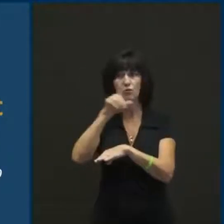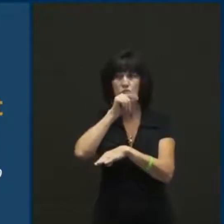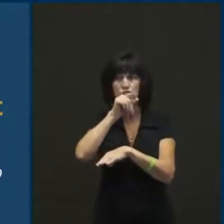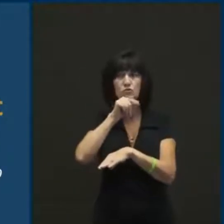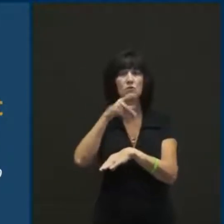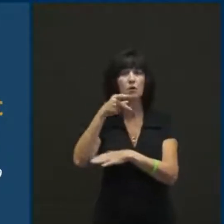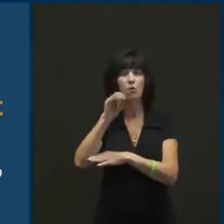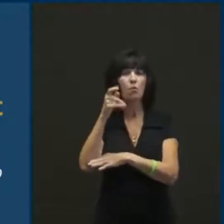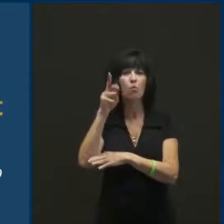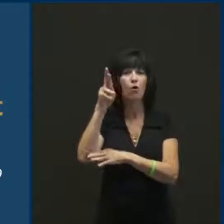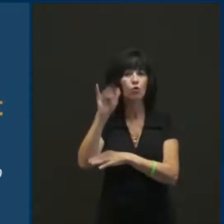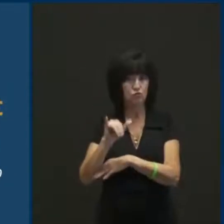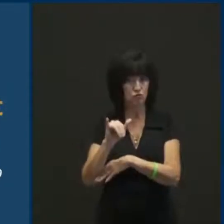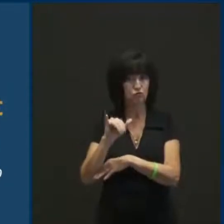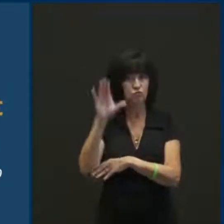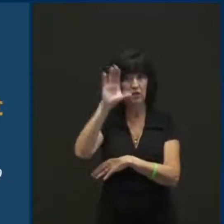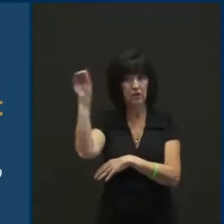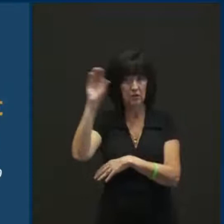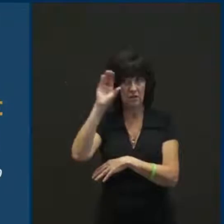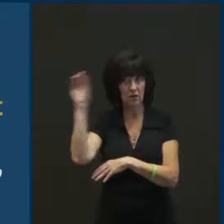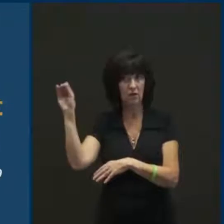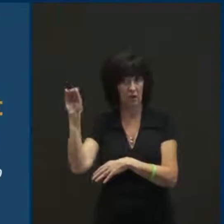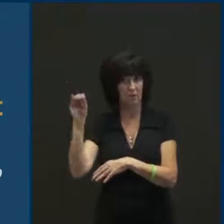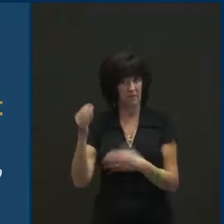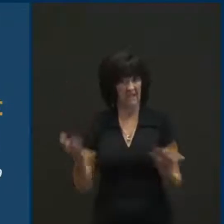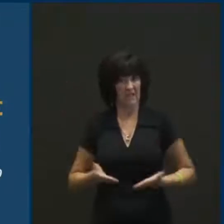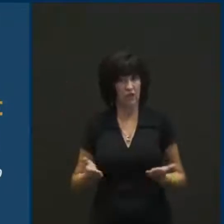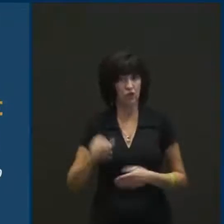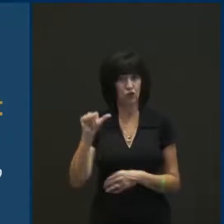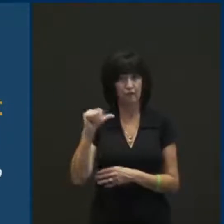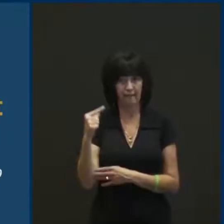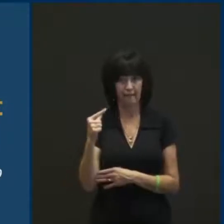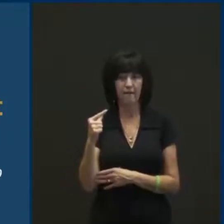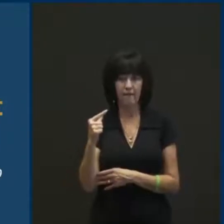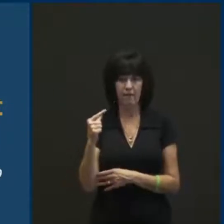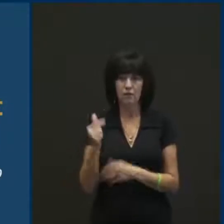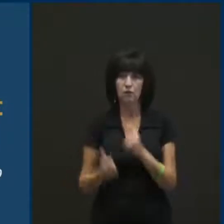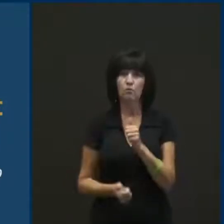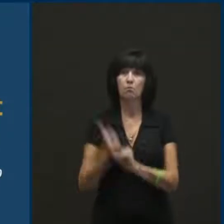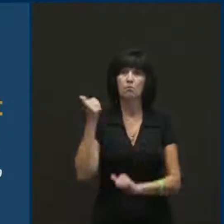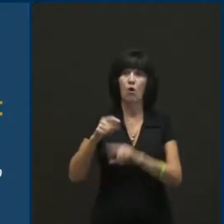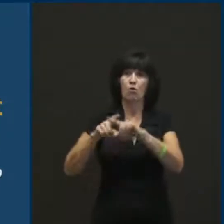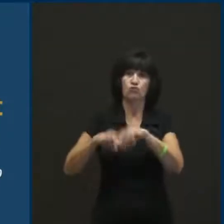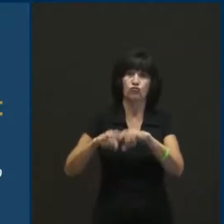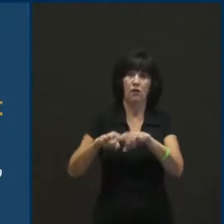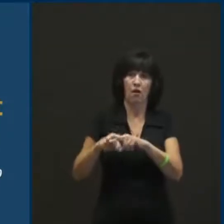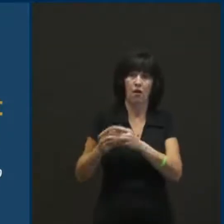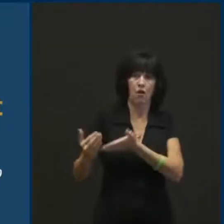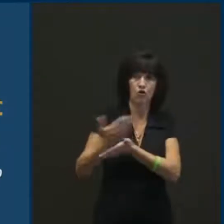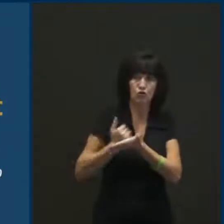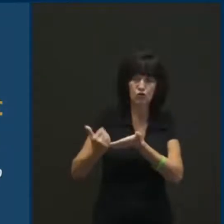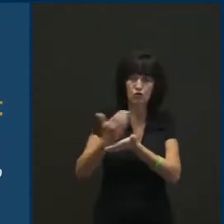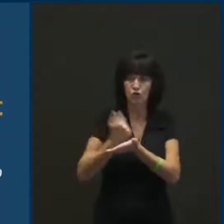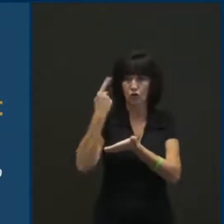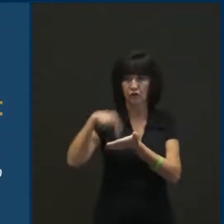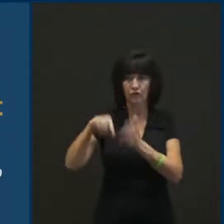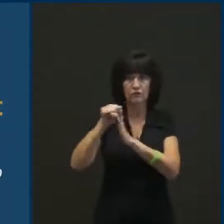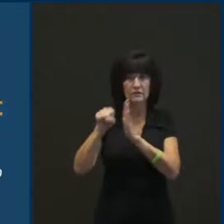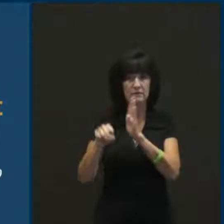in Delaware, you're basically talking about poultry. And when you talk about poultry, you're talking about those family farmers and farms